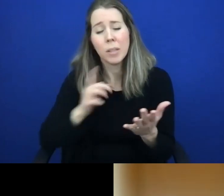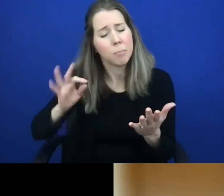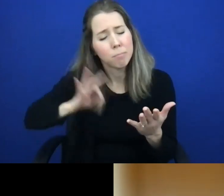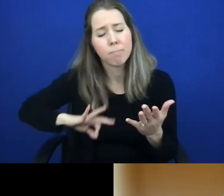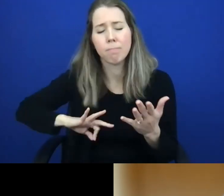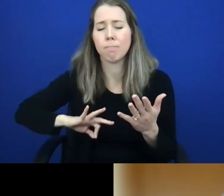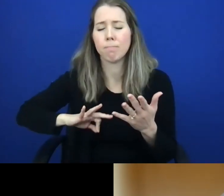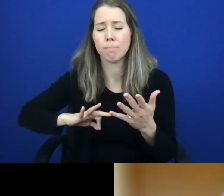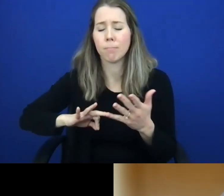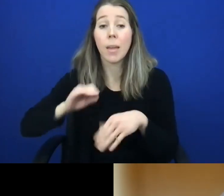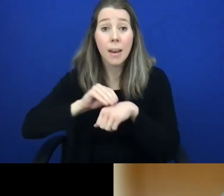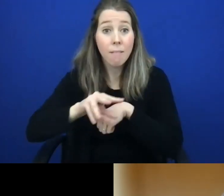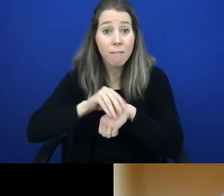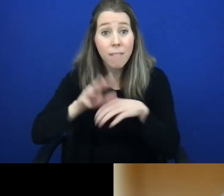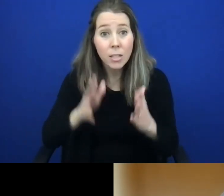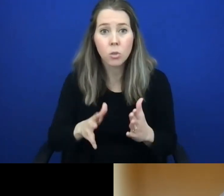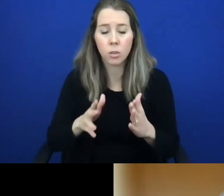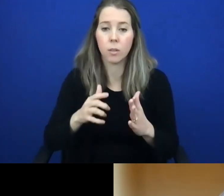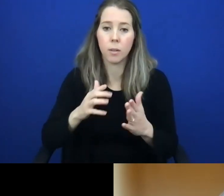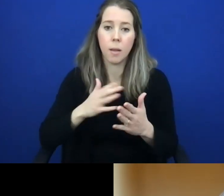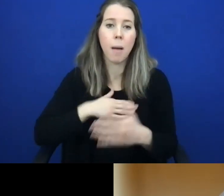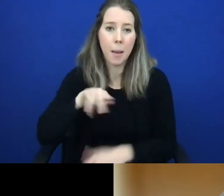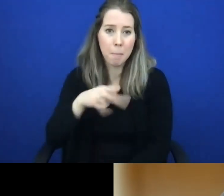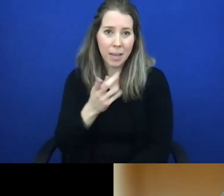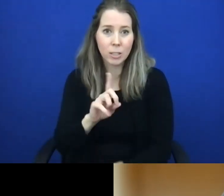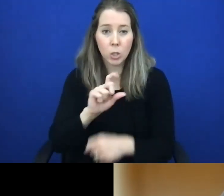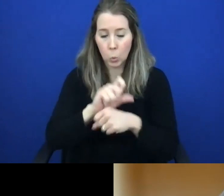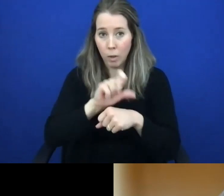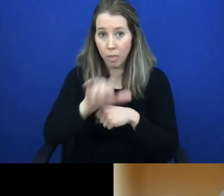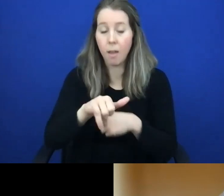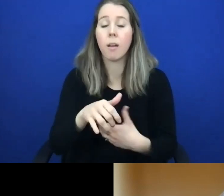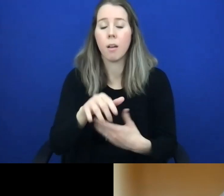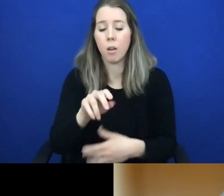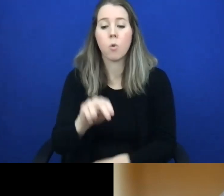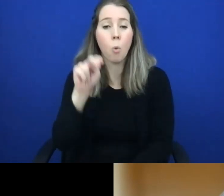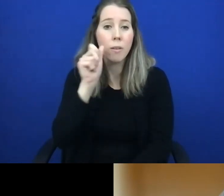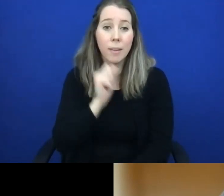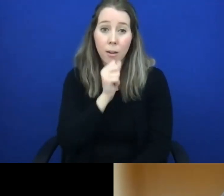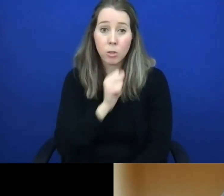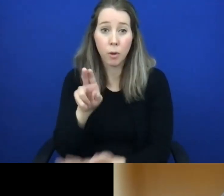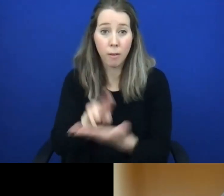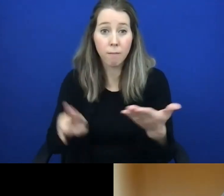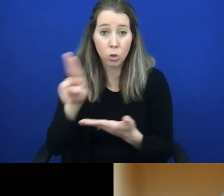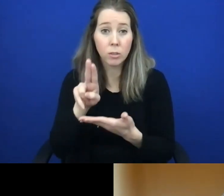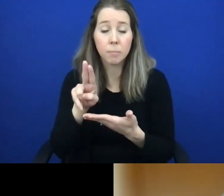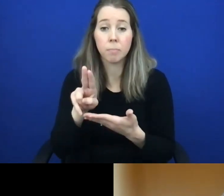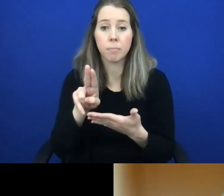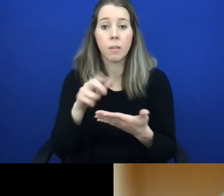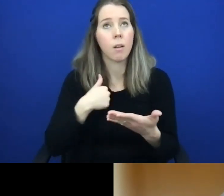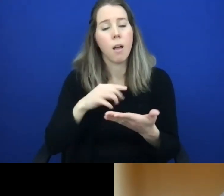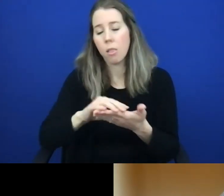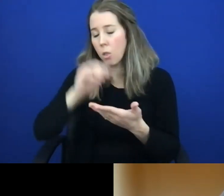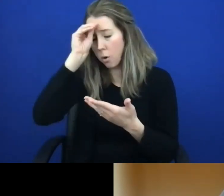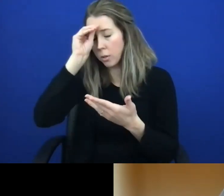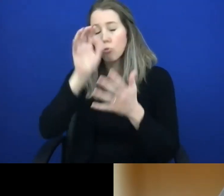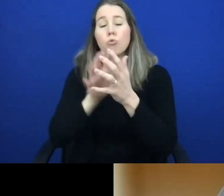be an advisor when I was getting my doctorate years and years ago at Northern Arizona University. And I learned so